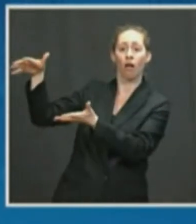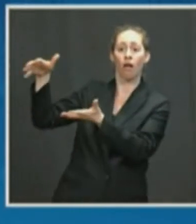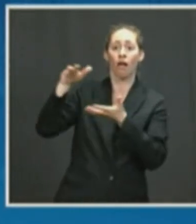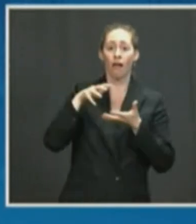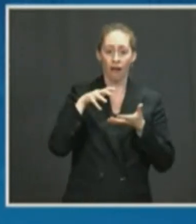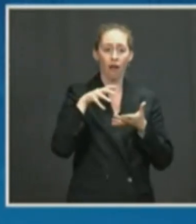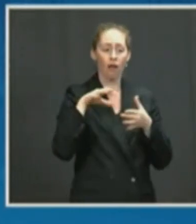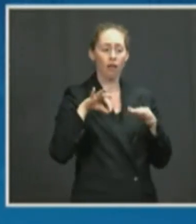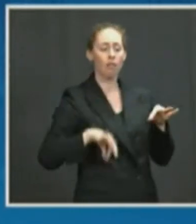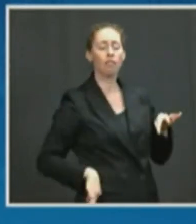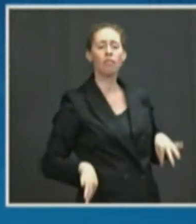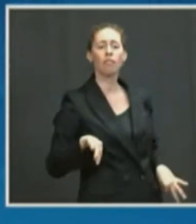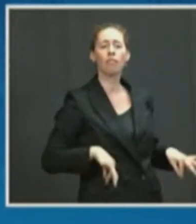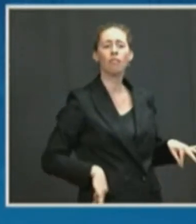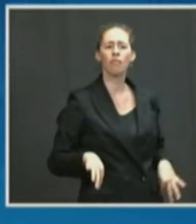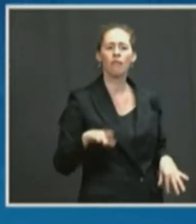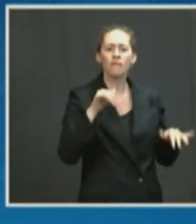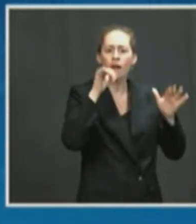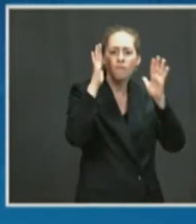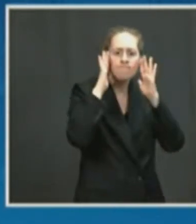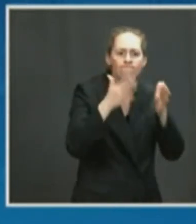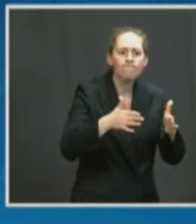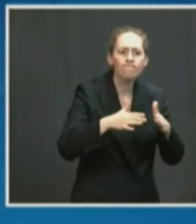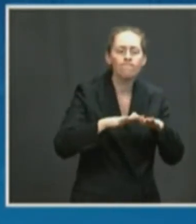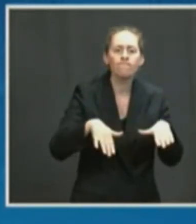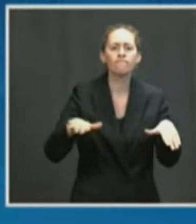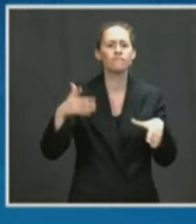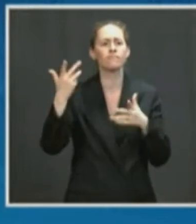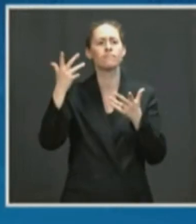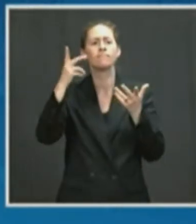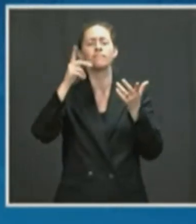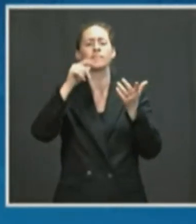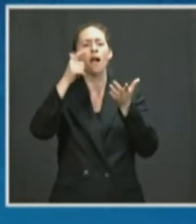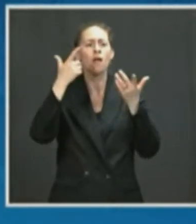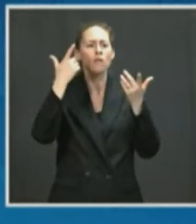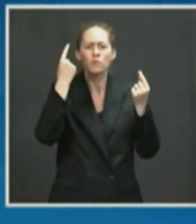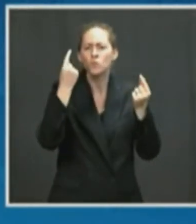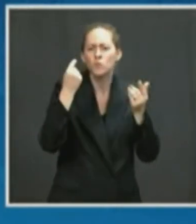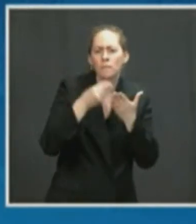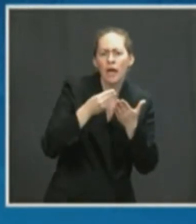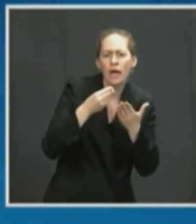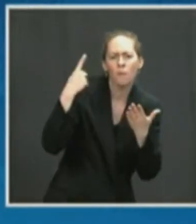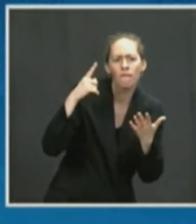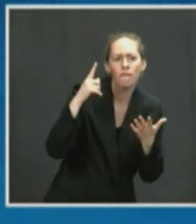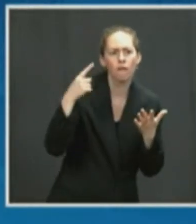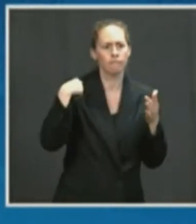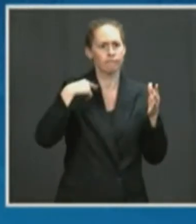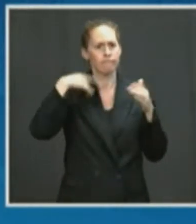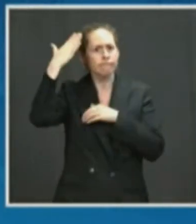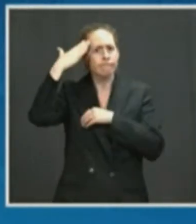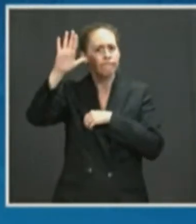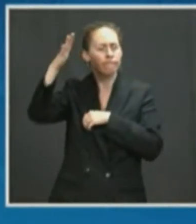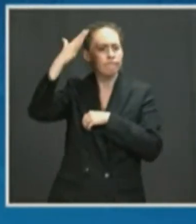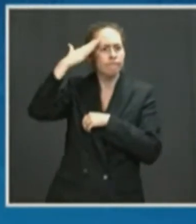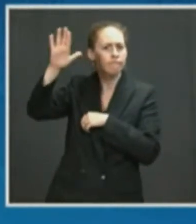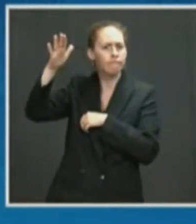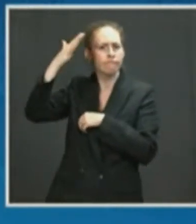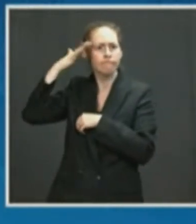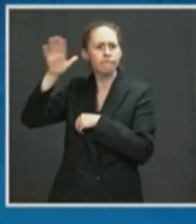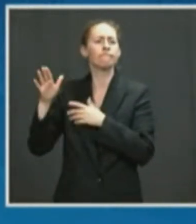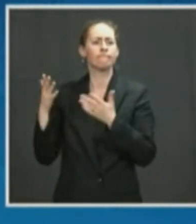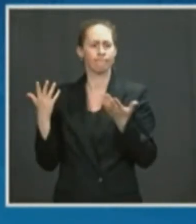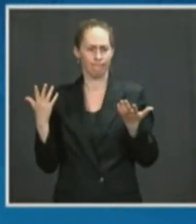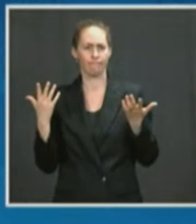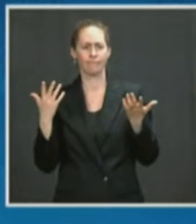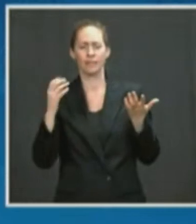and what it is being used for. Corruption is also in those persons